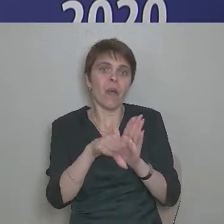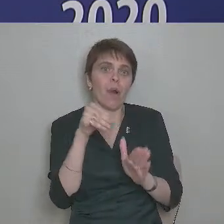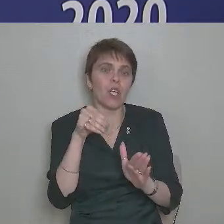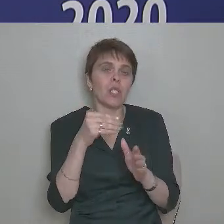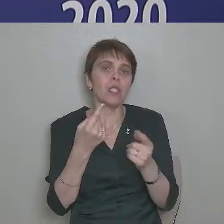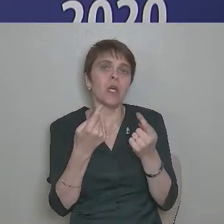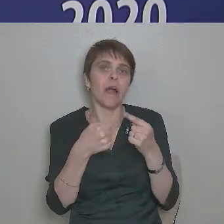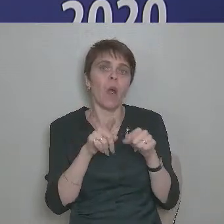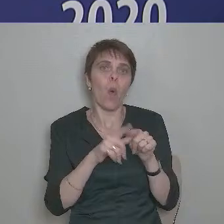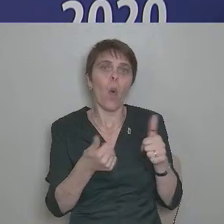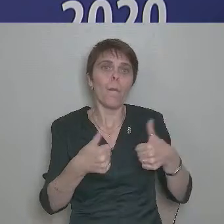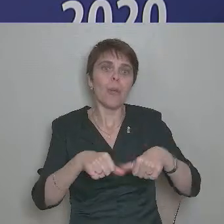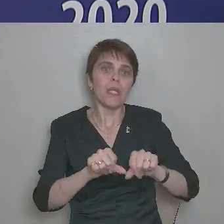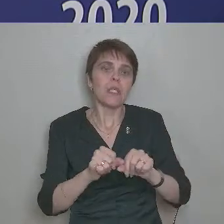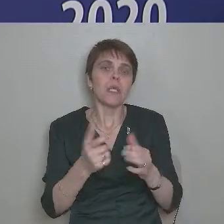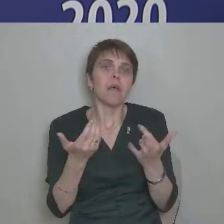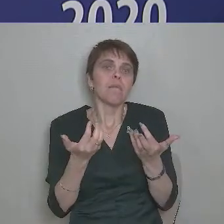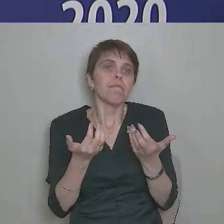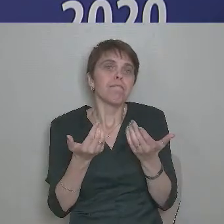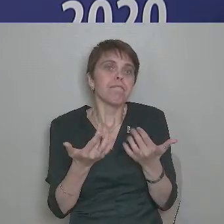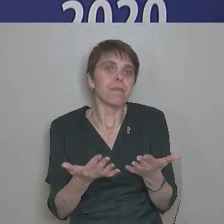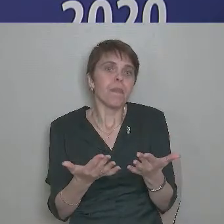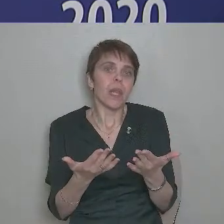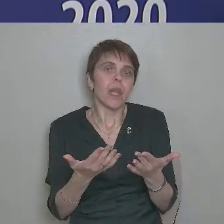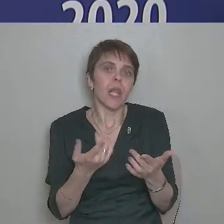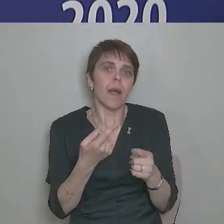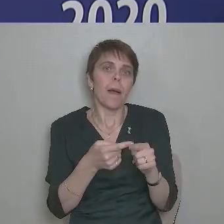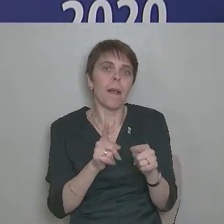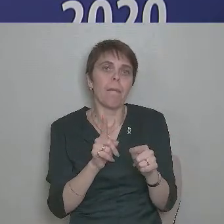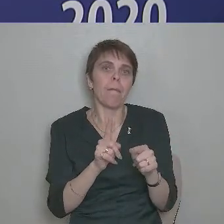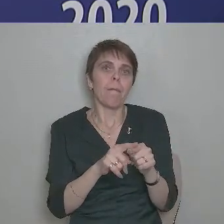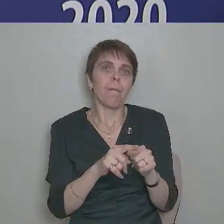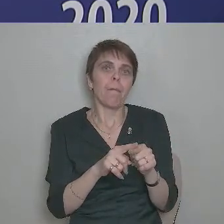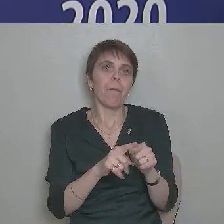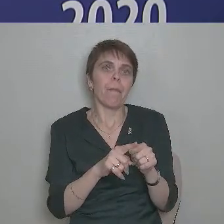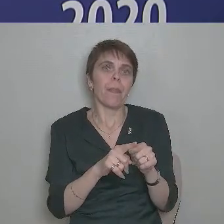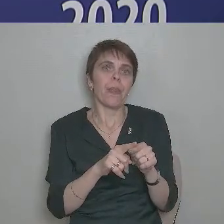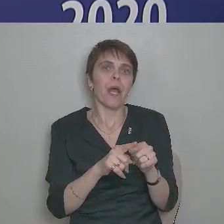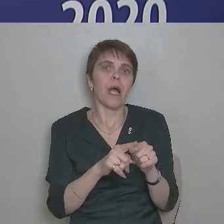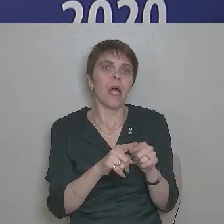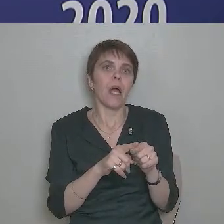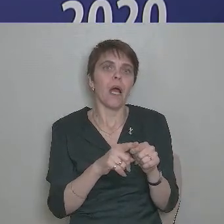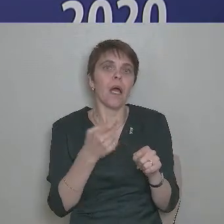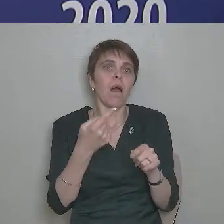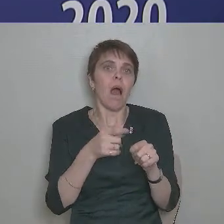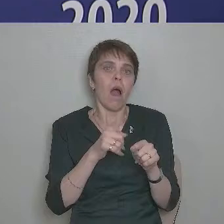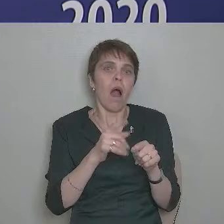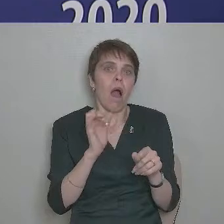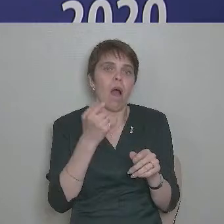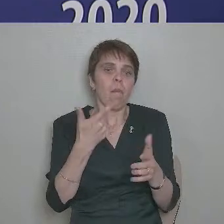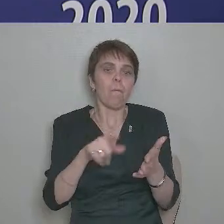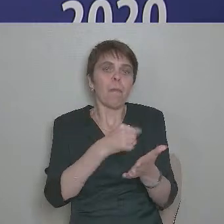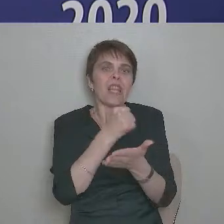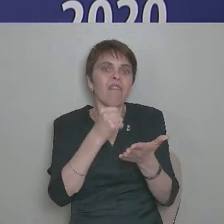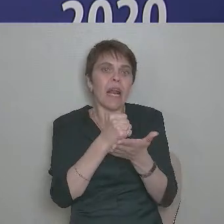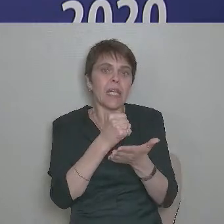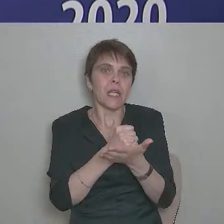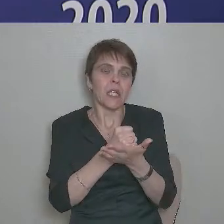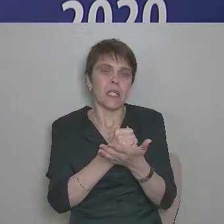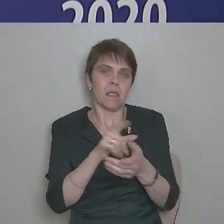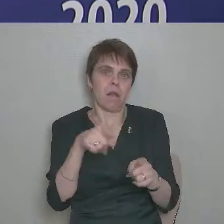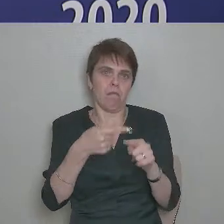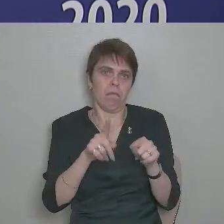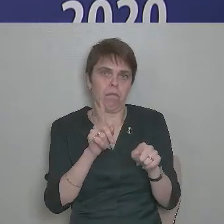by certain decision or a copy of the decision which was brought by the opponent. If it is not